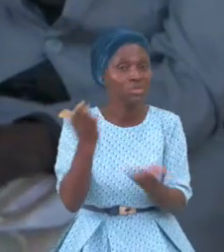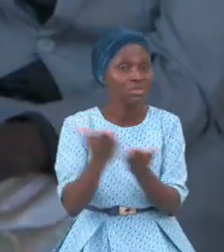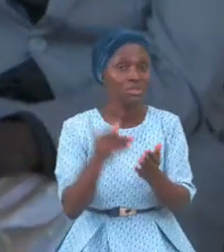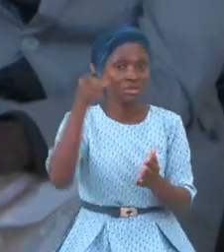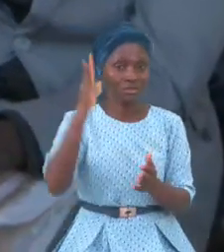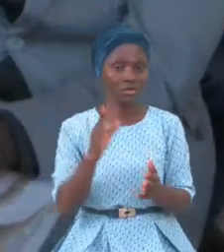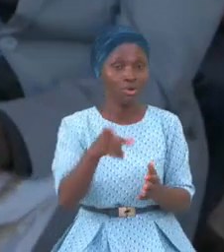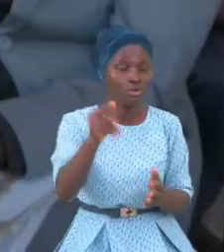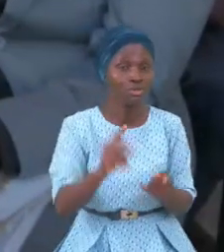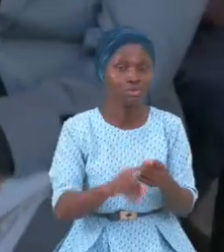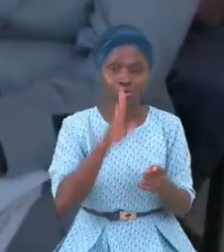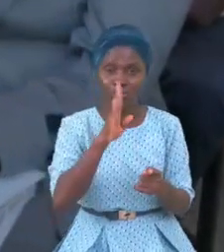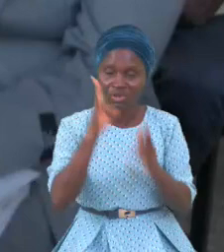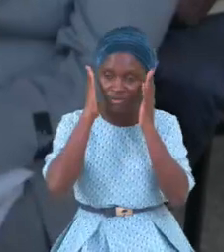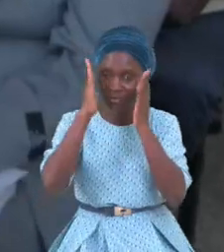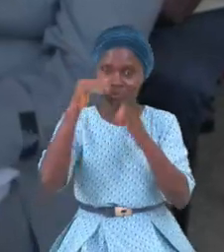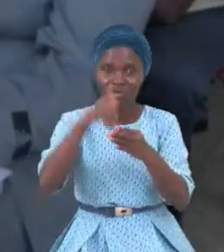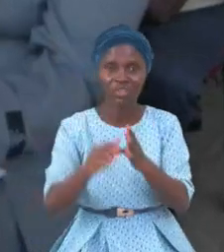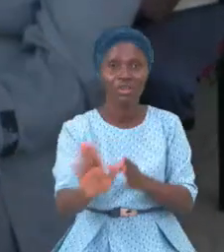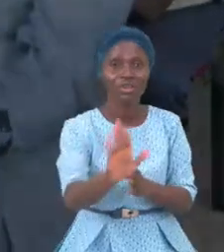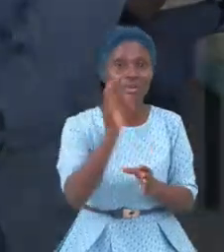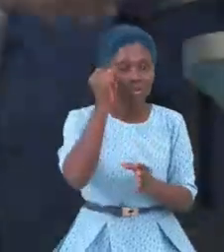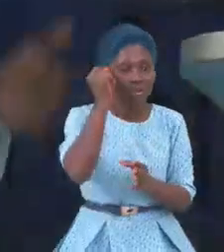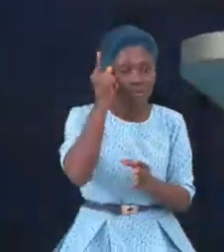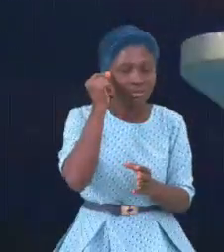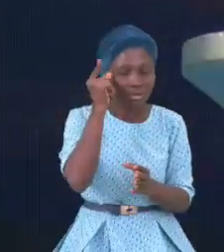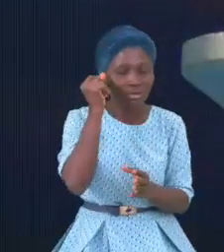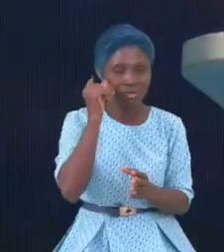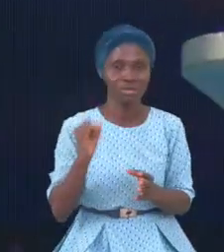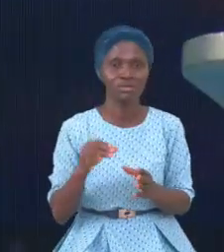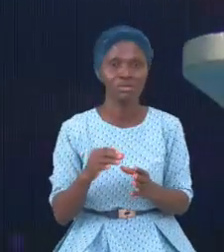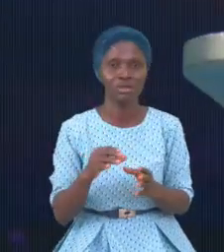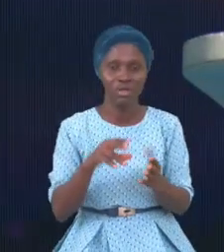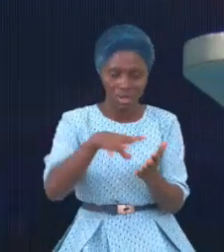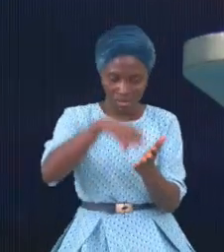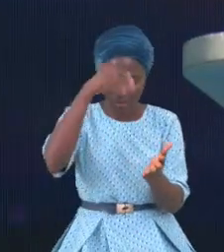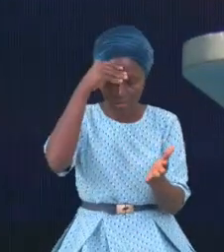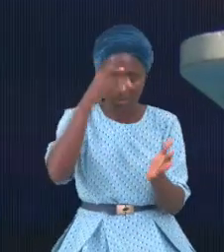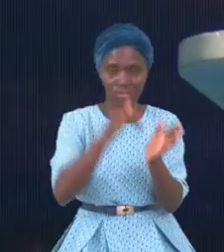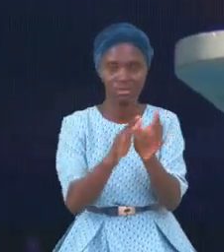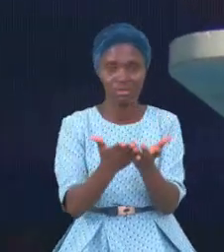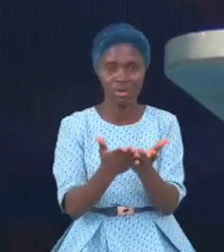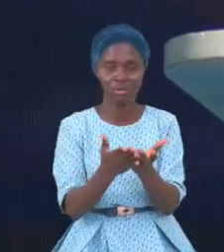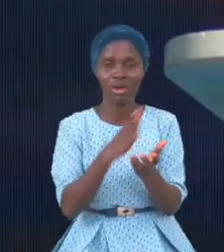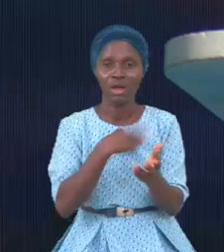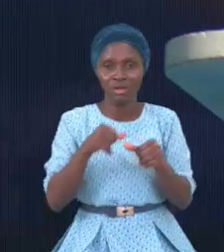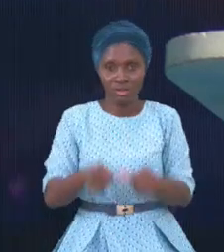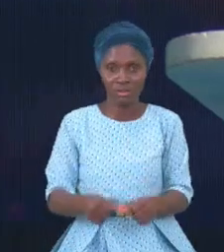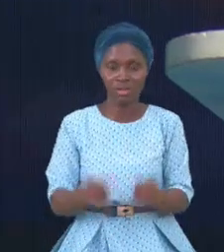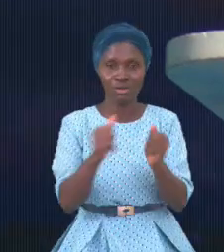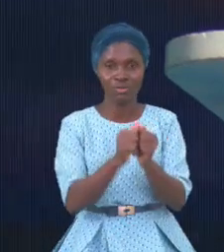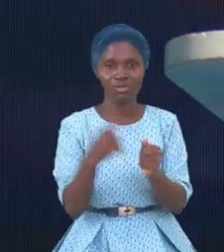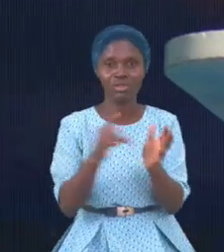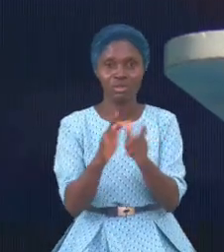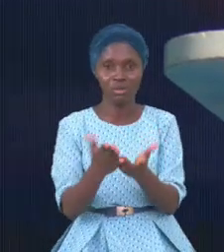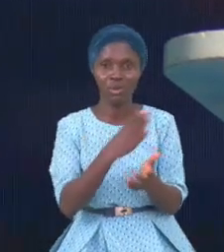your understanding. Look at the Bible and stay with the Bible, and the God of heaven will